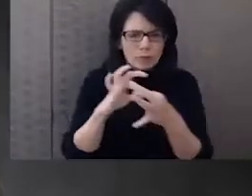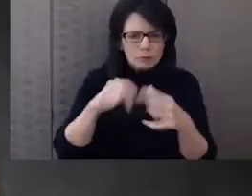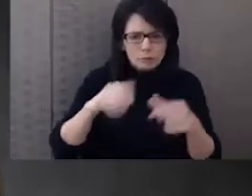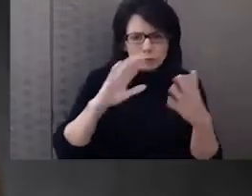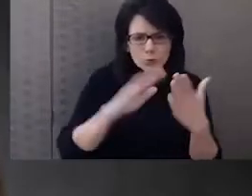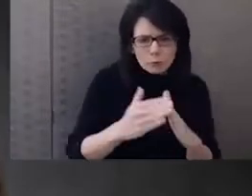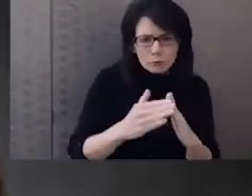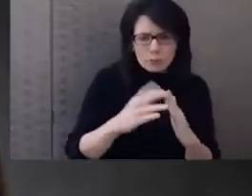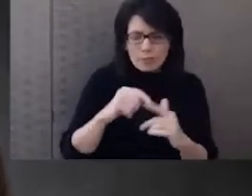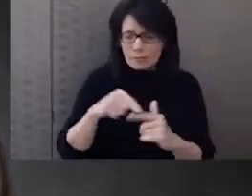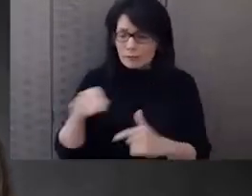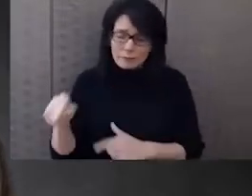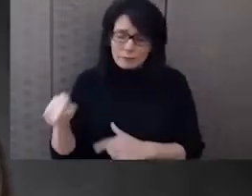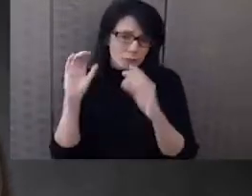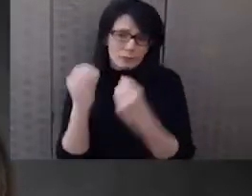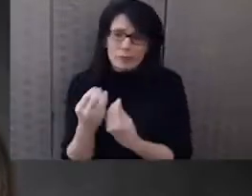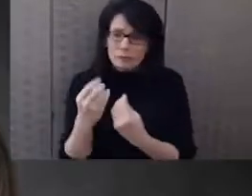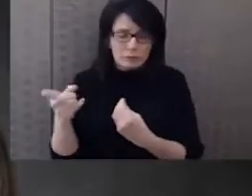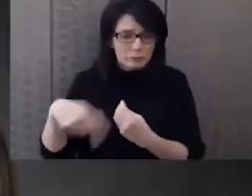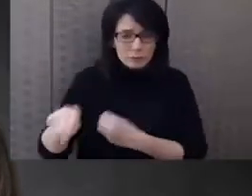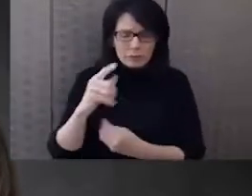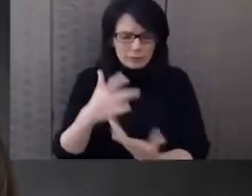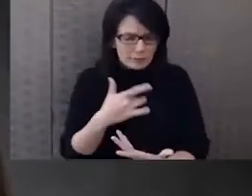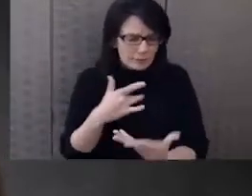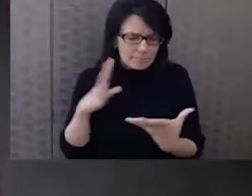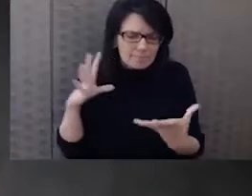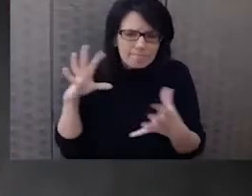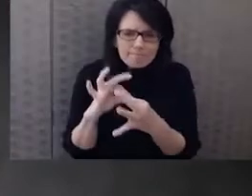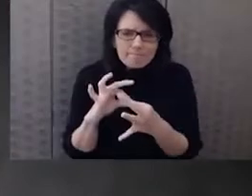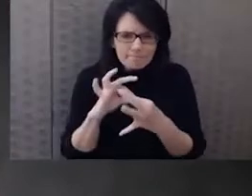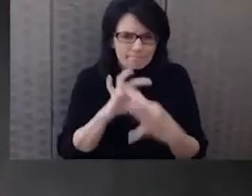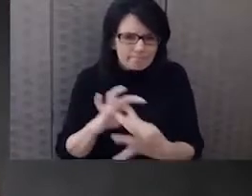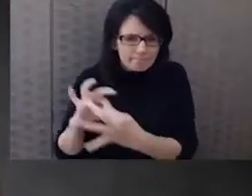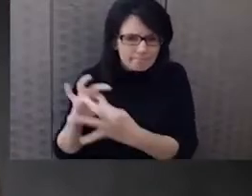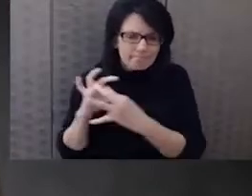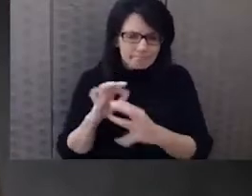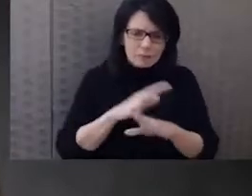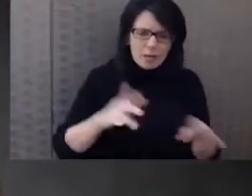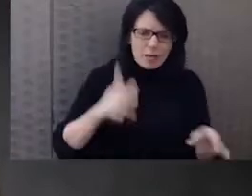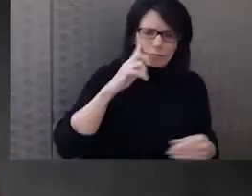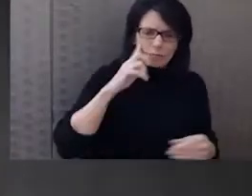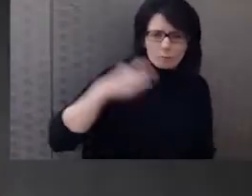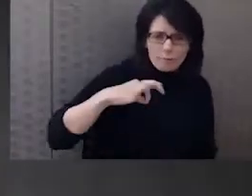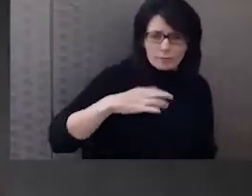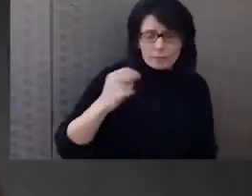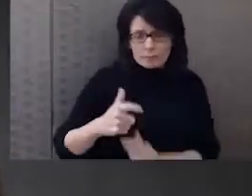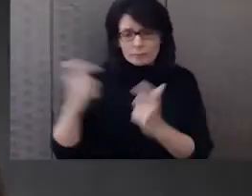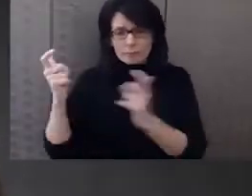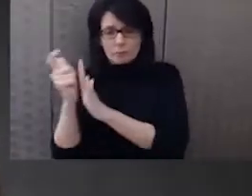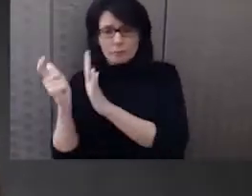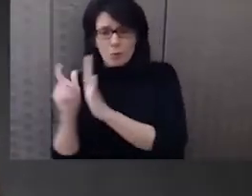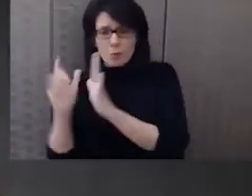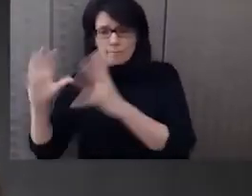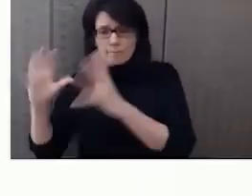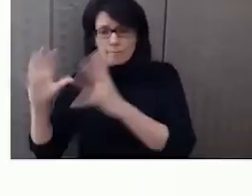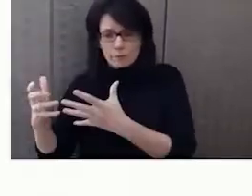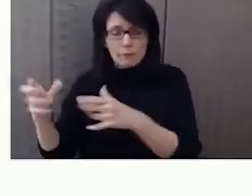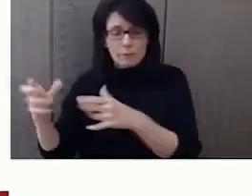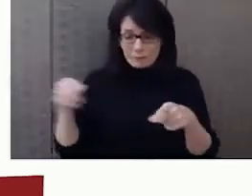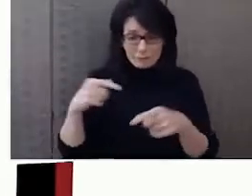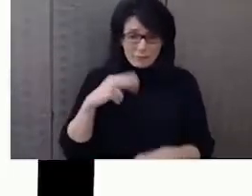organizations like NILPI who are making this connection between the law firm and the nonprofits who need us most, we just wouldn't be able to do it.